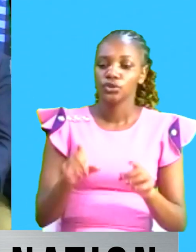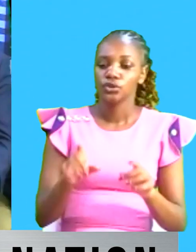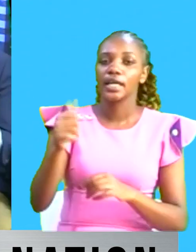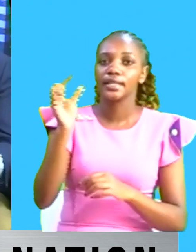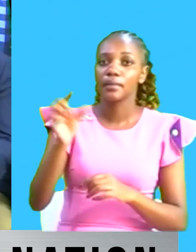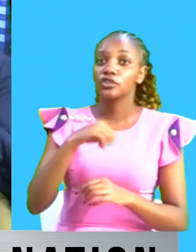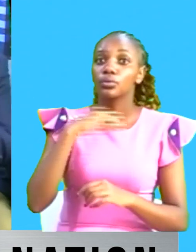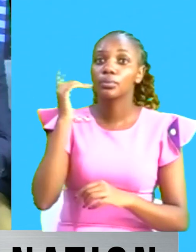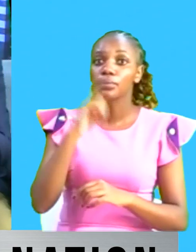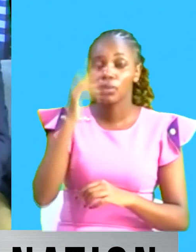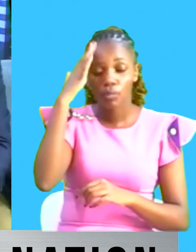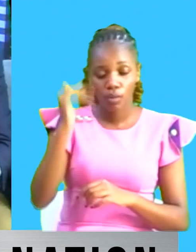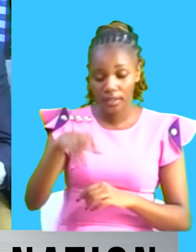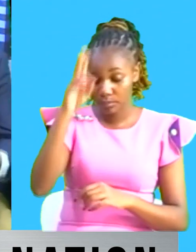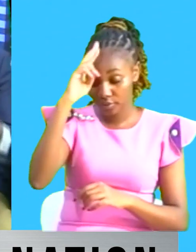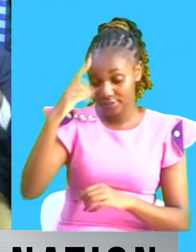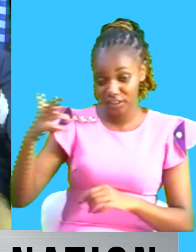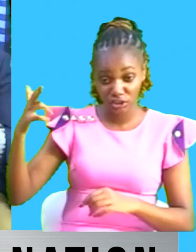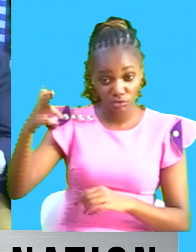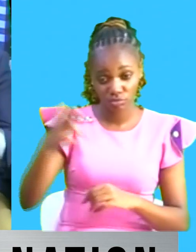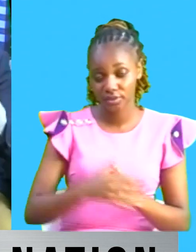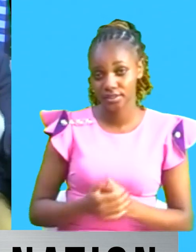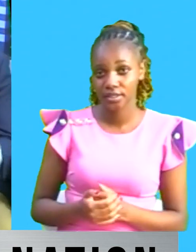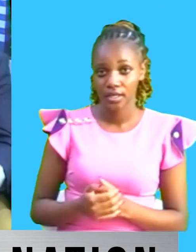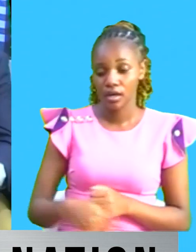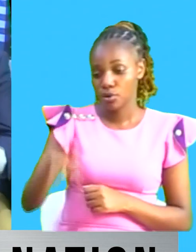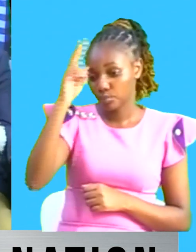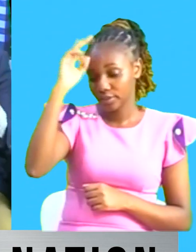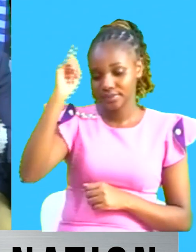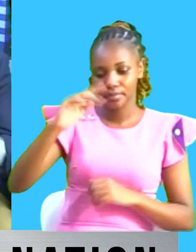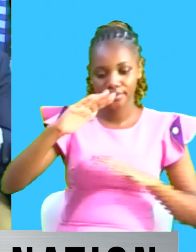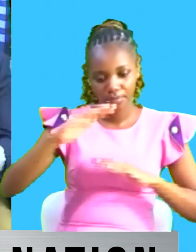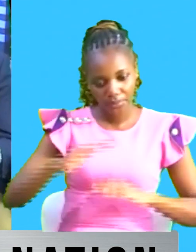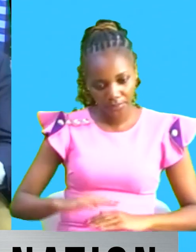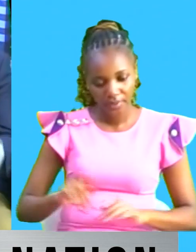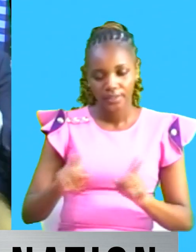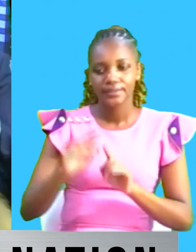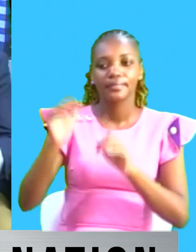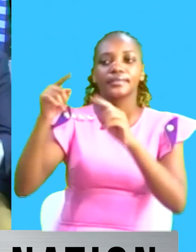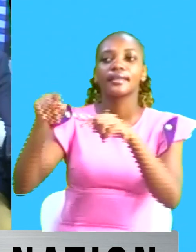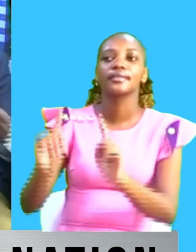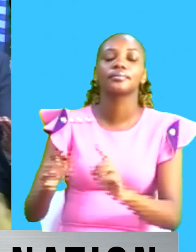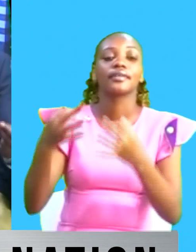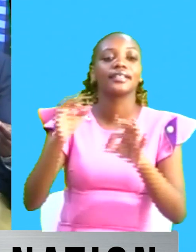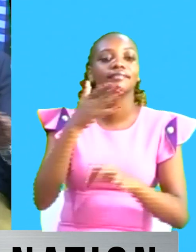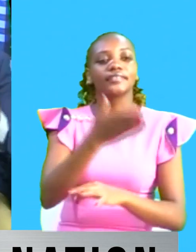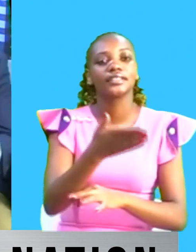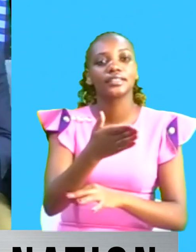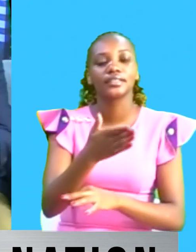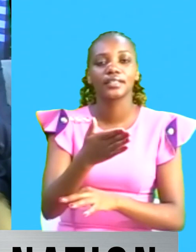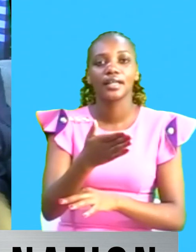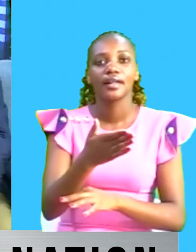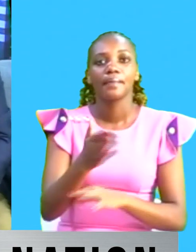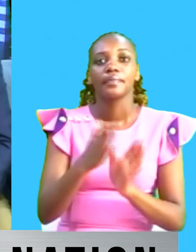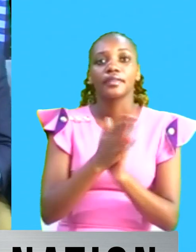has died from police bullets, the police must come down and ask themselves if this is a kind of legacy